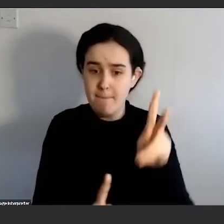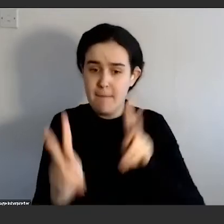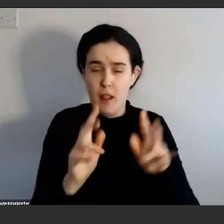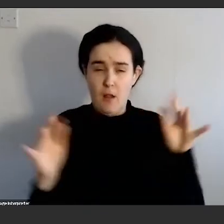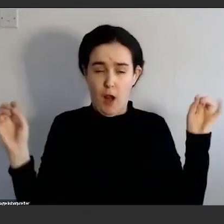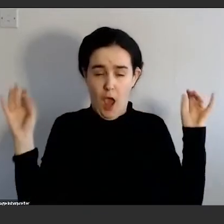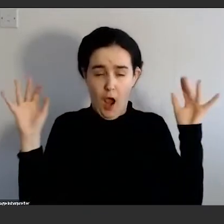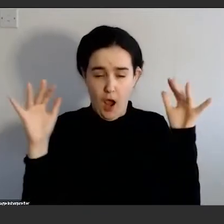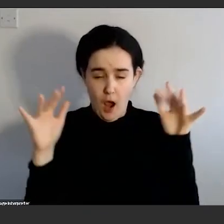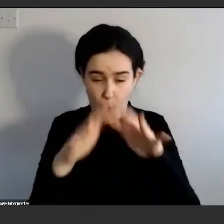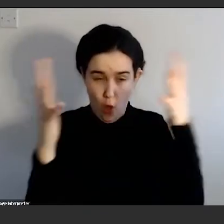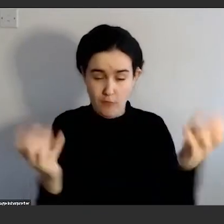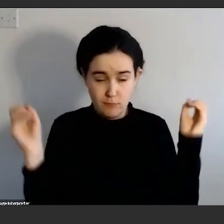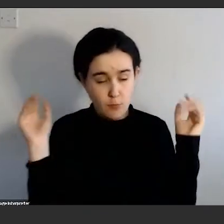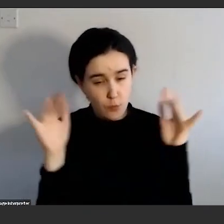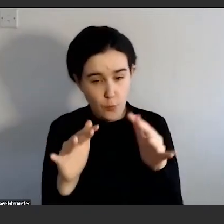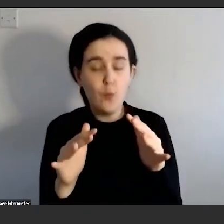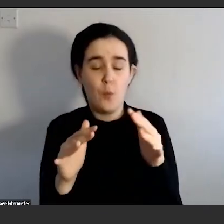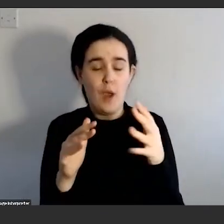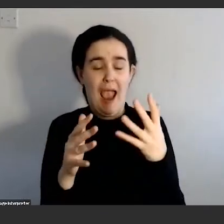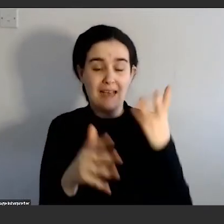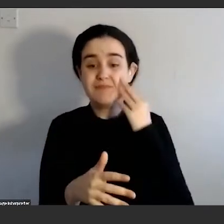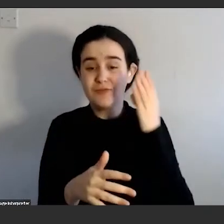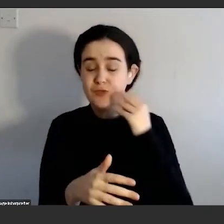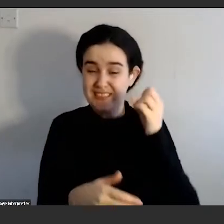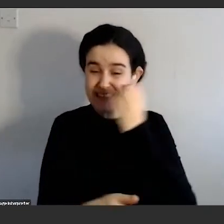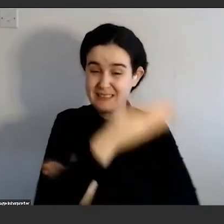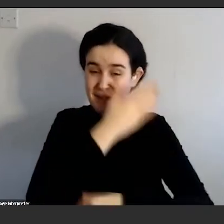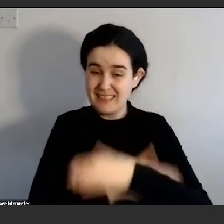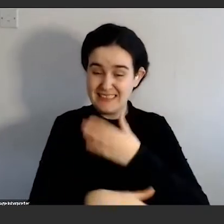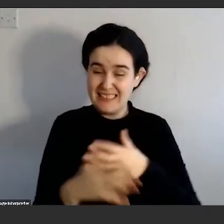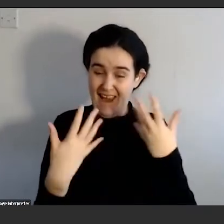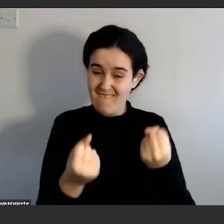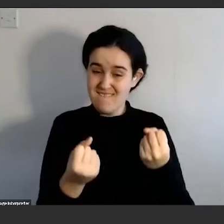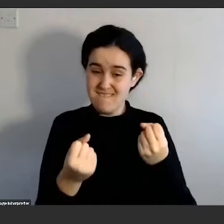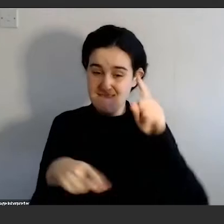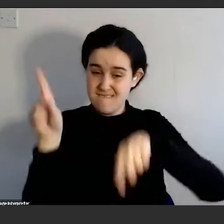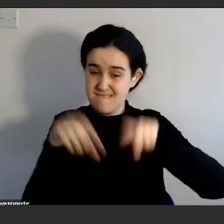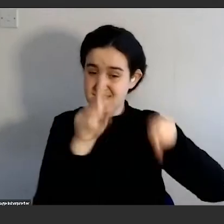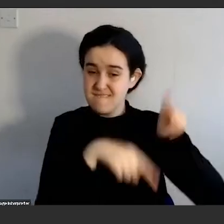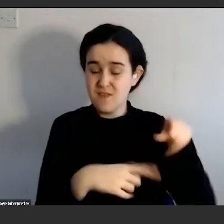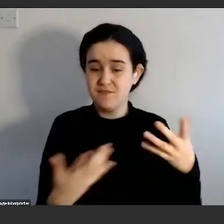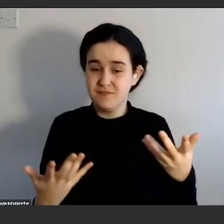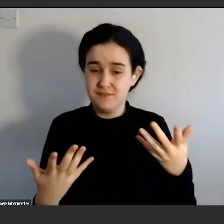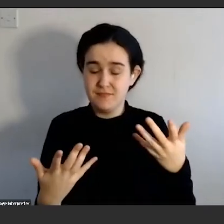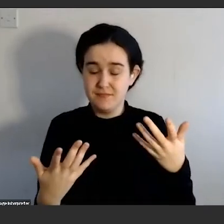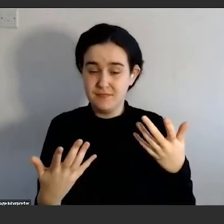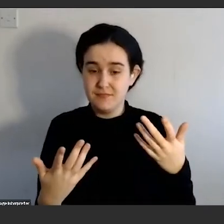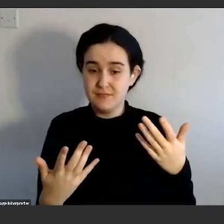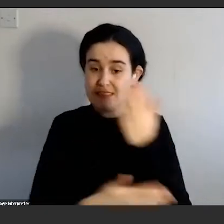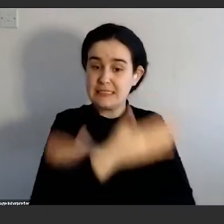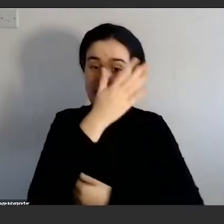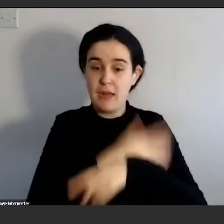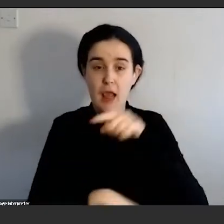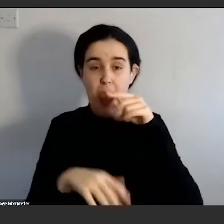The right to health belongs to everybody, which is why we must work together to